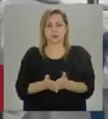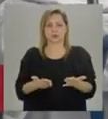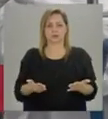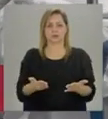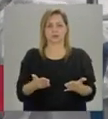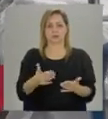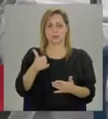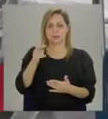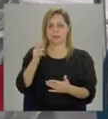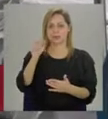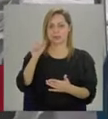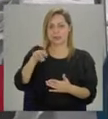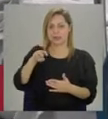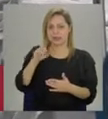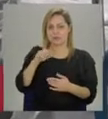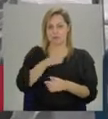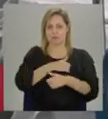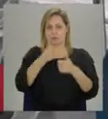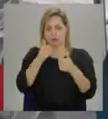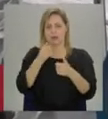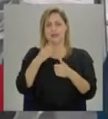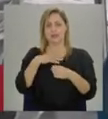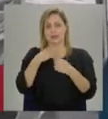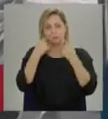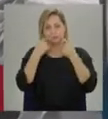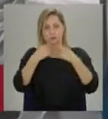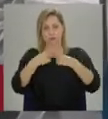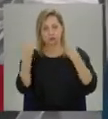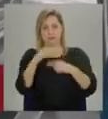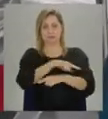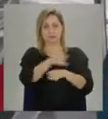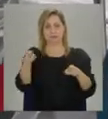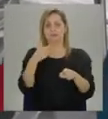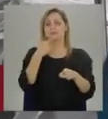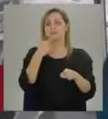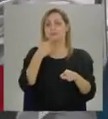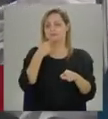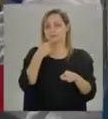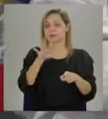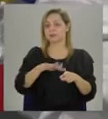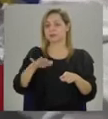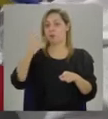Bergamo wanted us to see this to show what a catastrophic emergency nobody has experienced